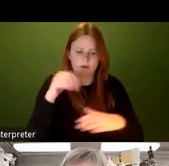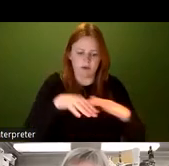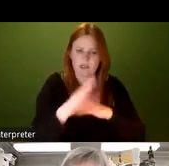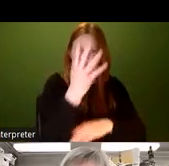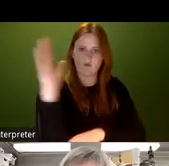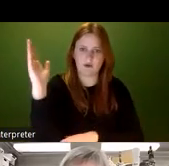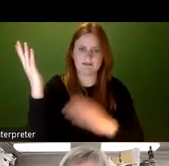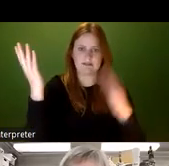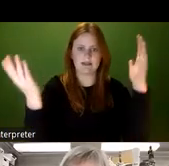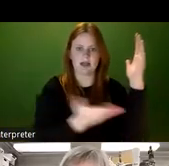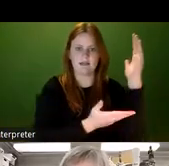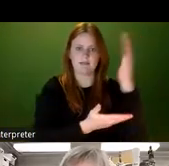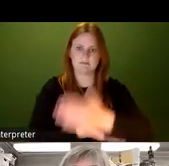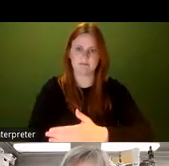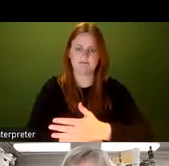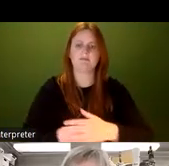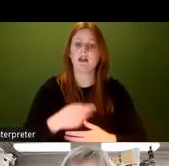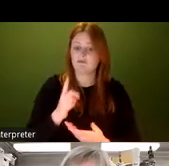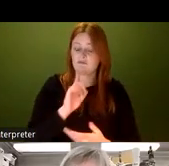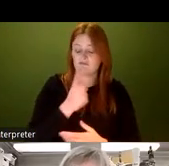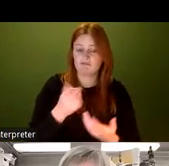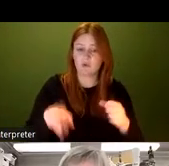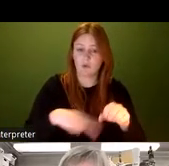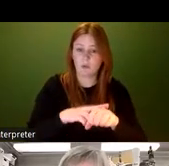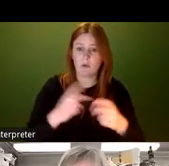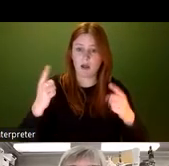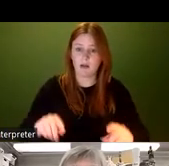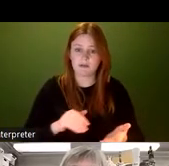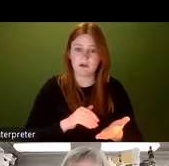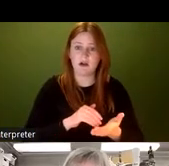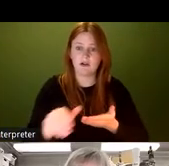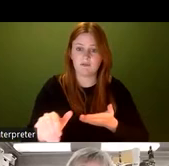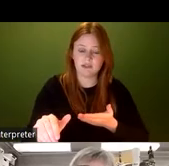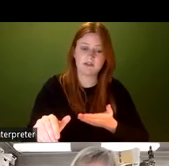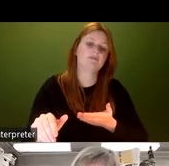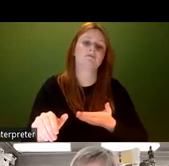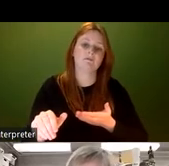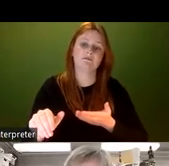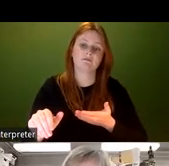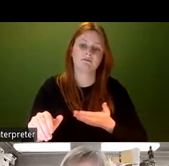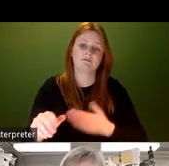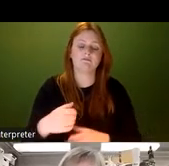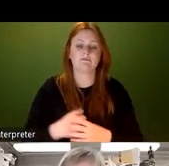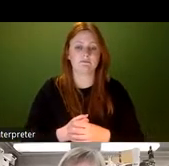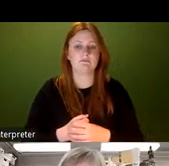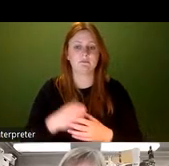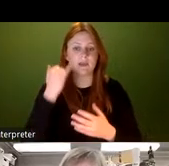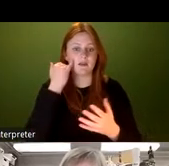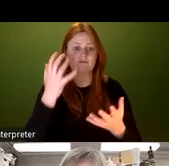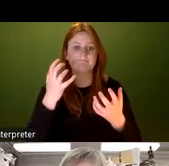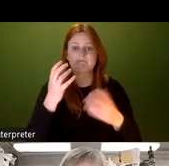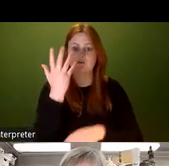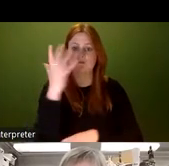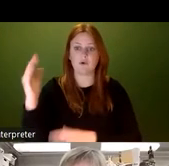And this is really common practice, actually, for regeneration of a forest, and